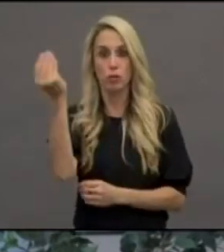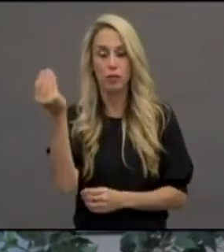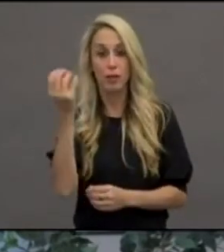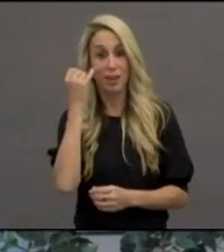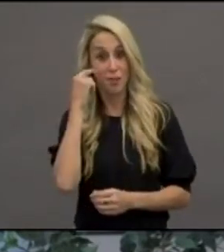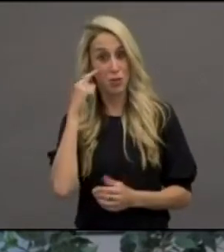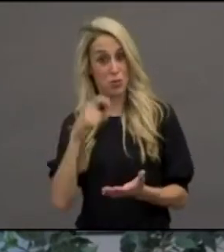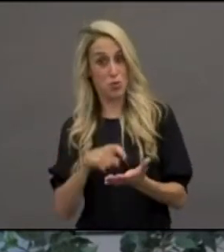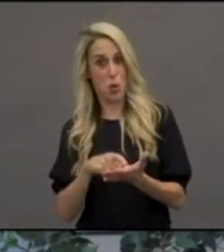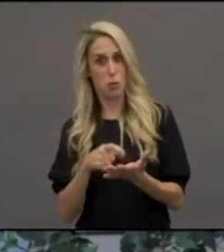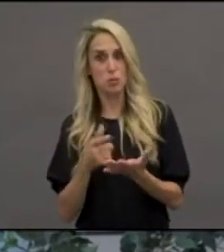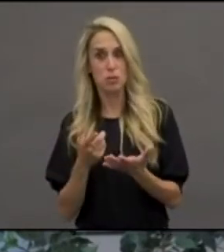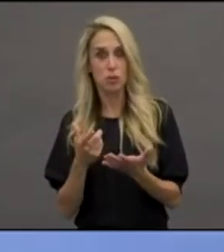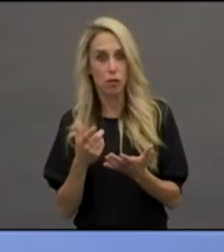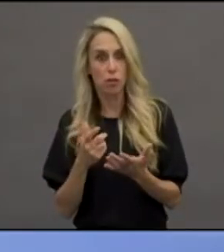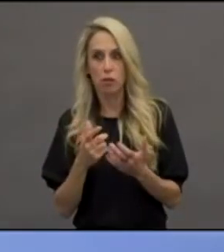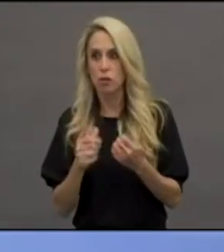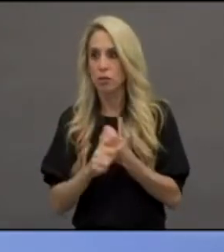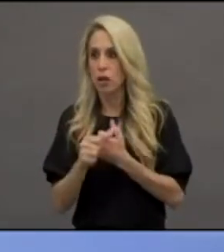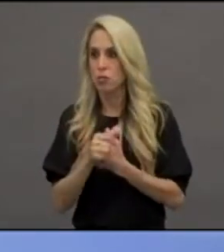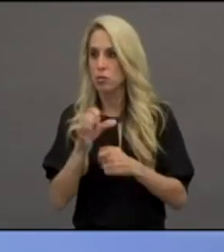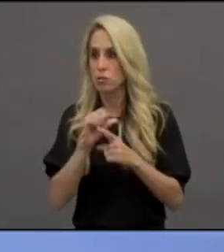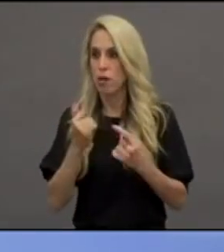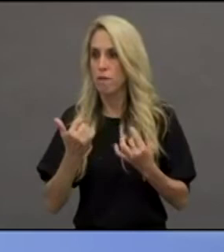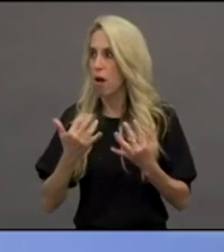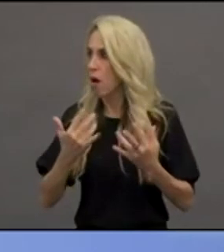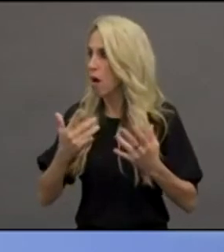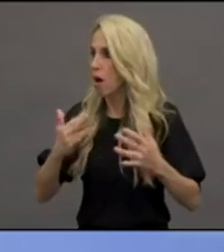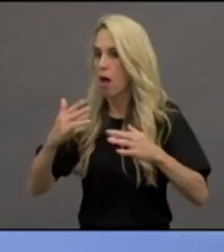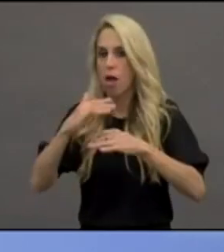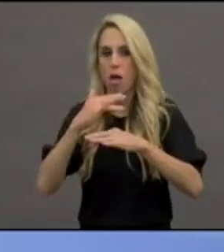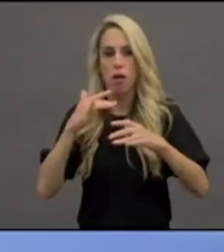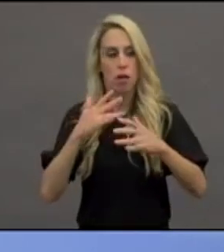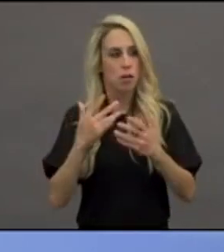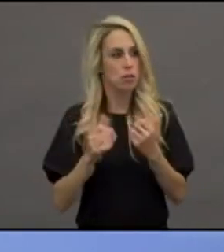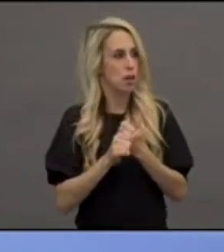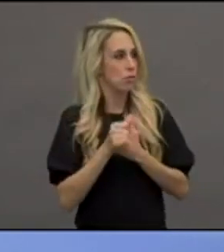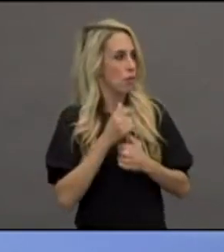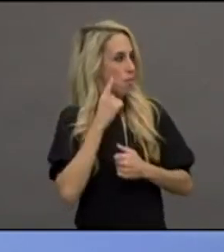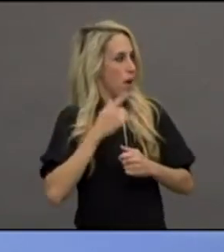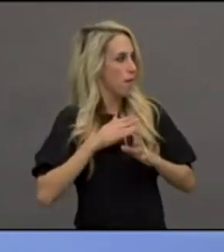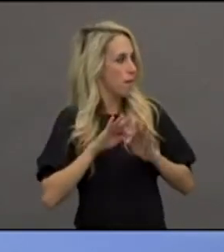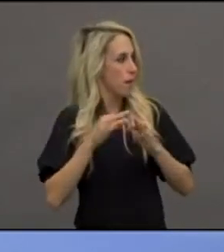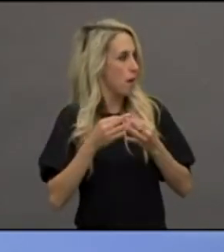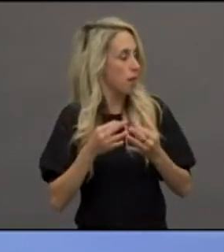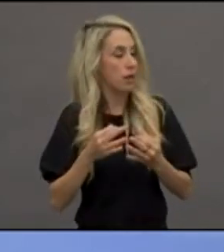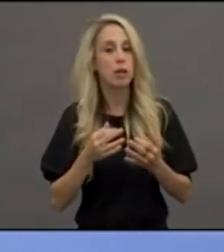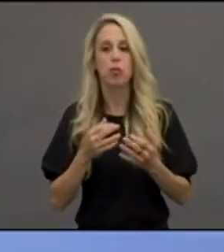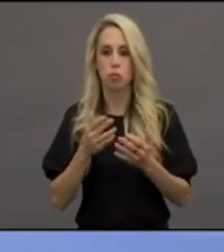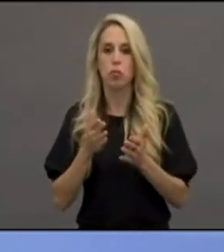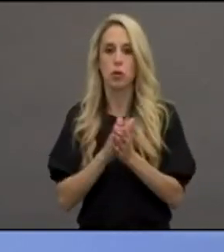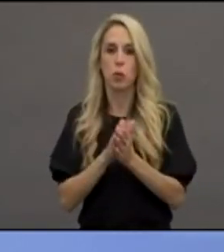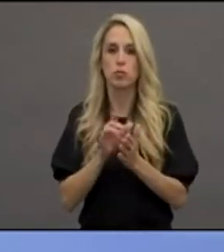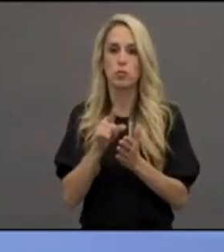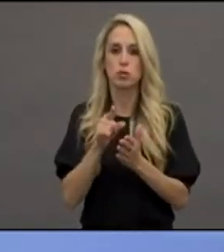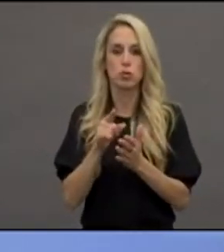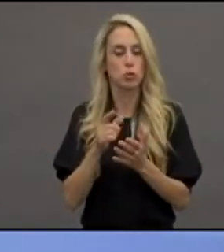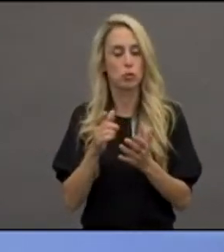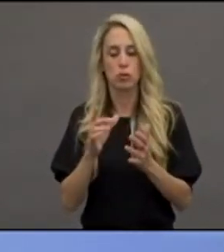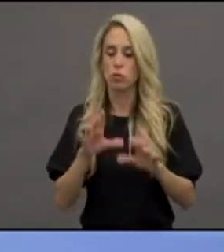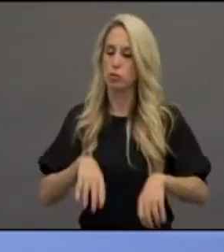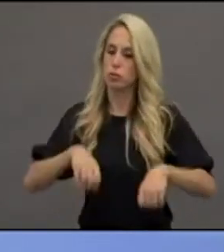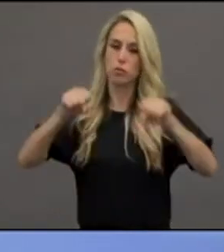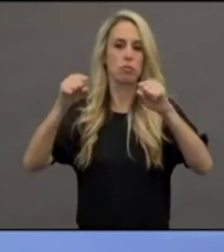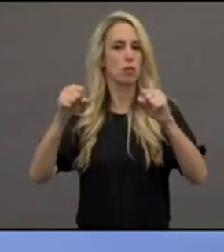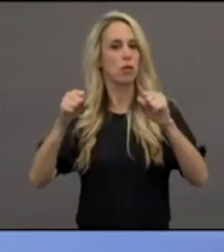see that a dangerous situation is presented to you and your family, we are requesting that you take